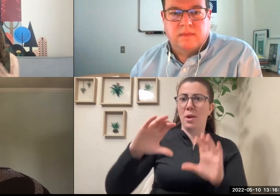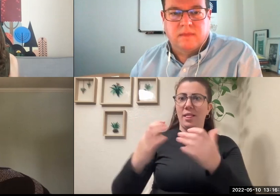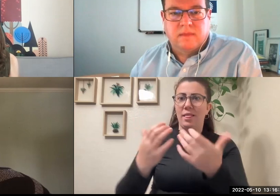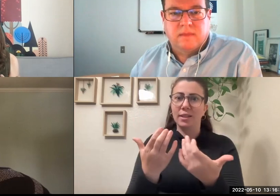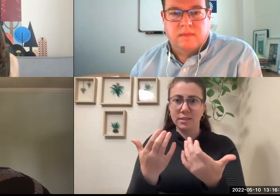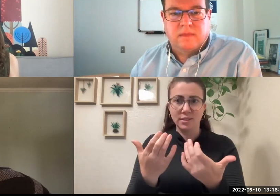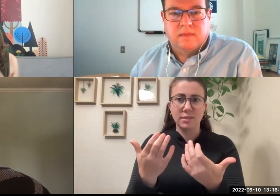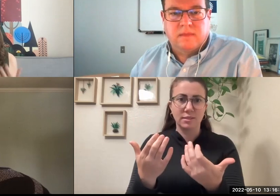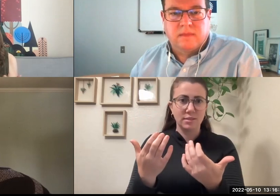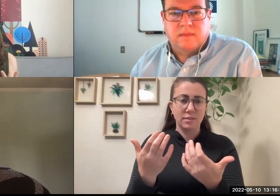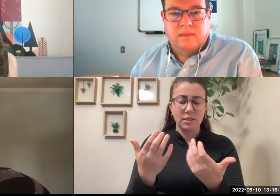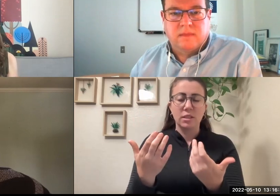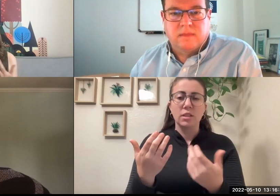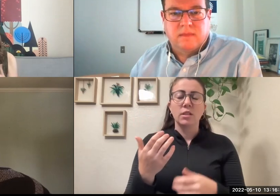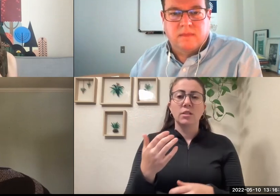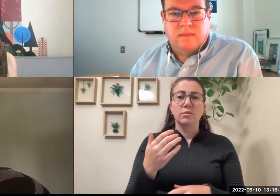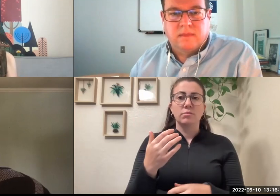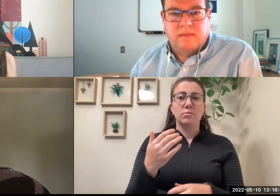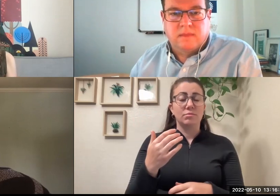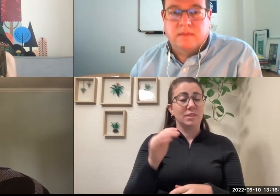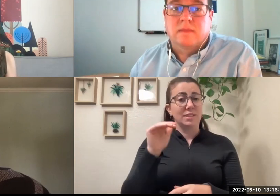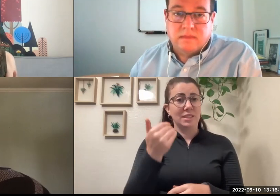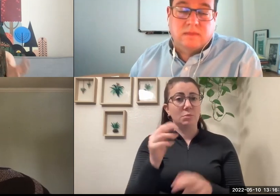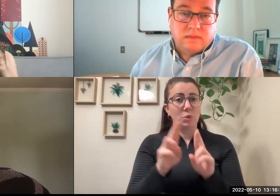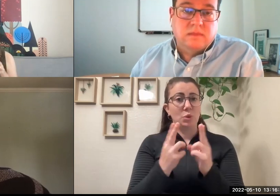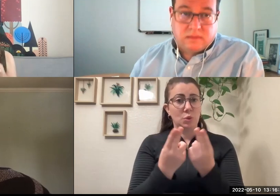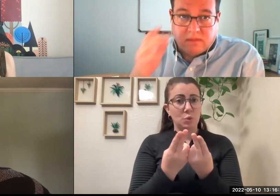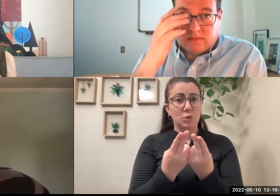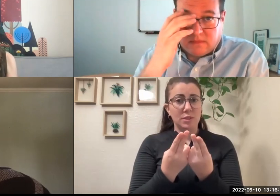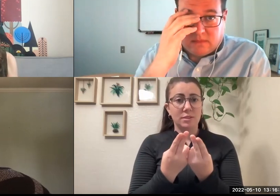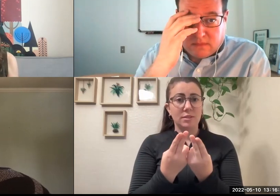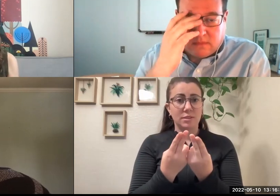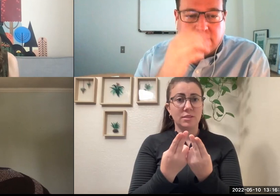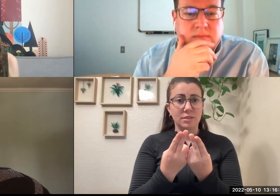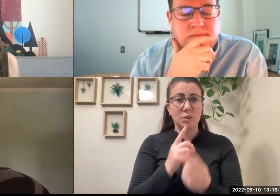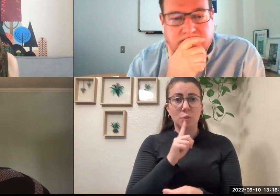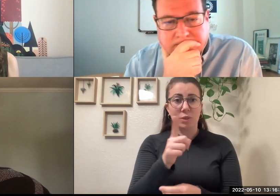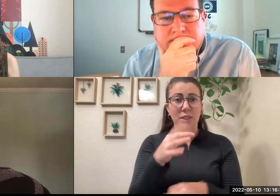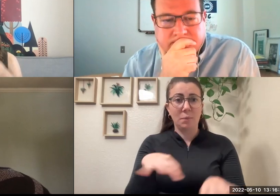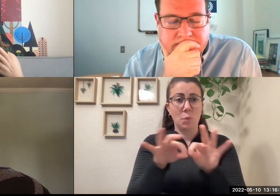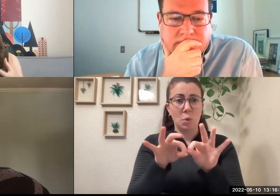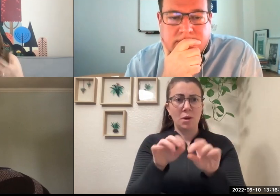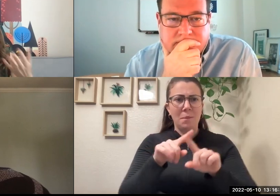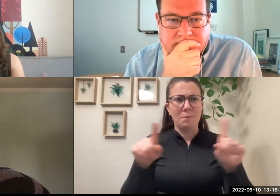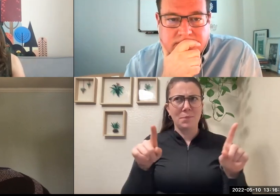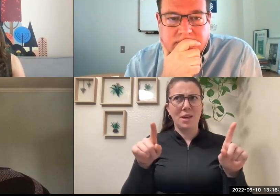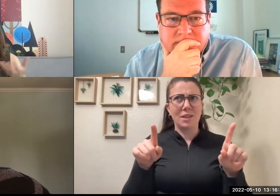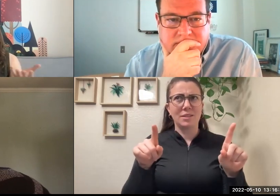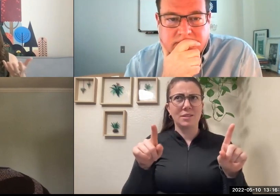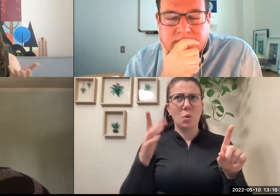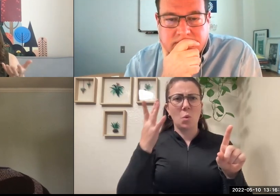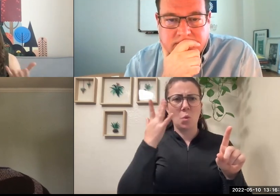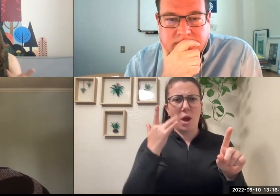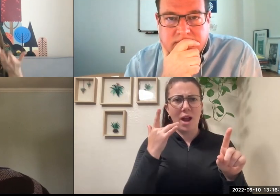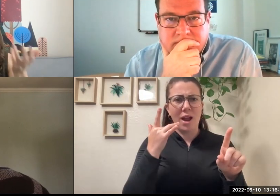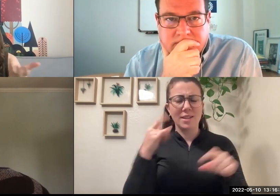seems obvious given what you've presented, and yet it hasn't happened. Why do you think the labor movement has been slow to adapt and innovate over the